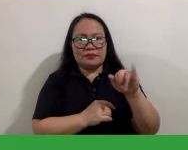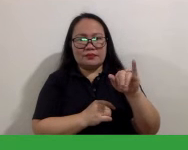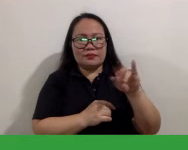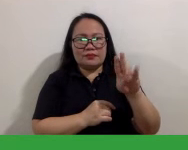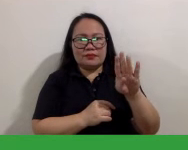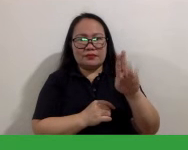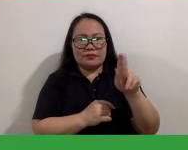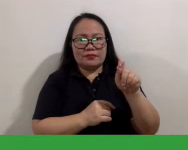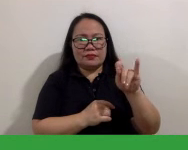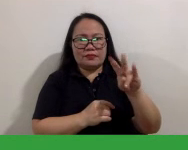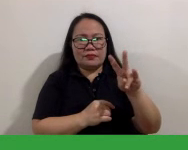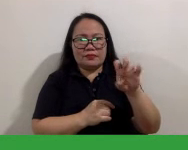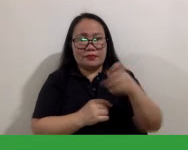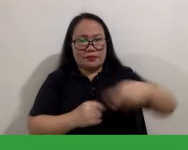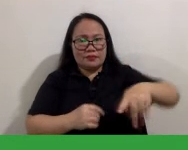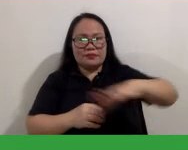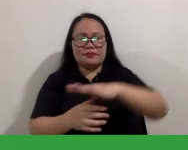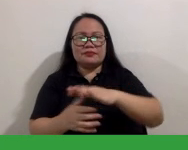distributive property.